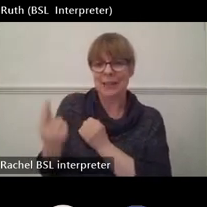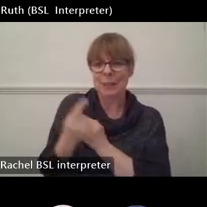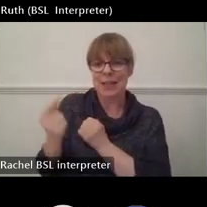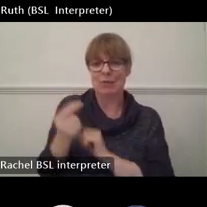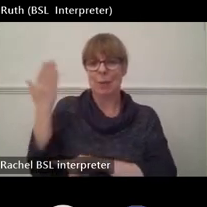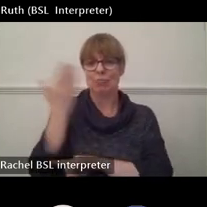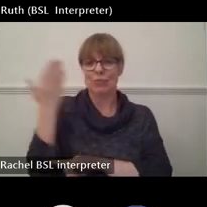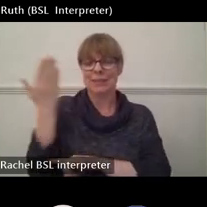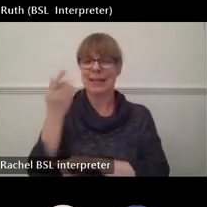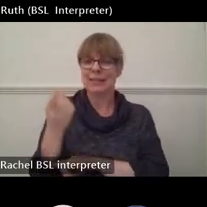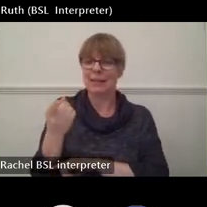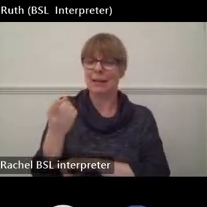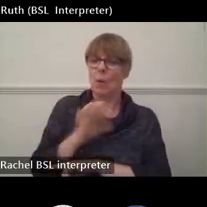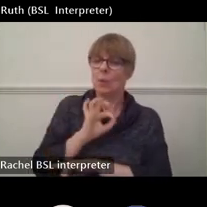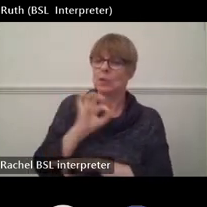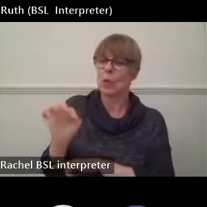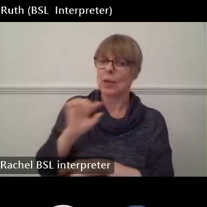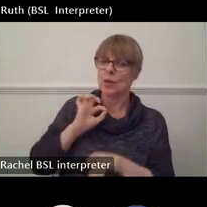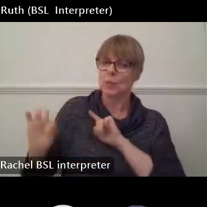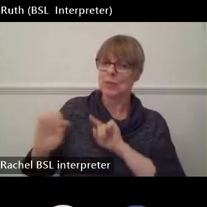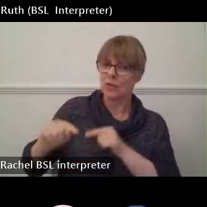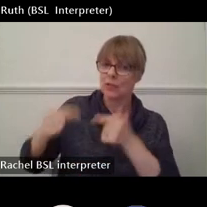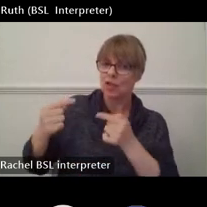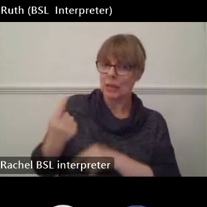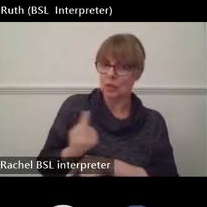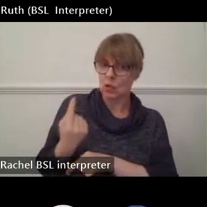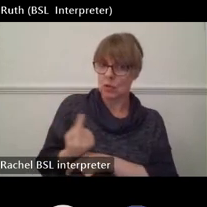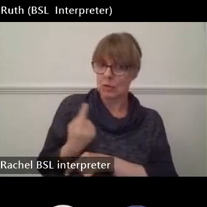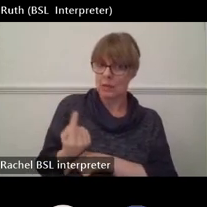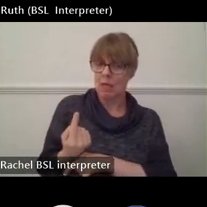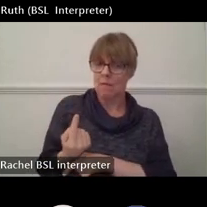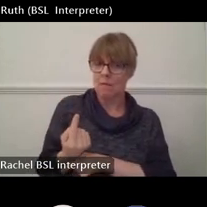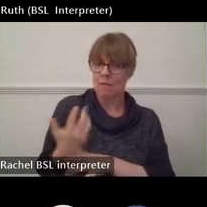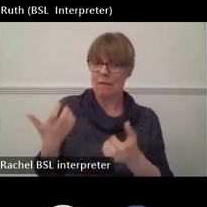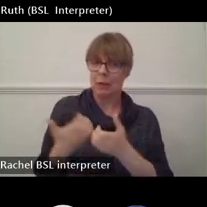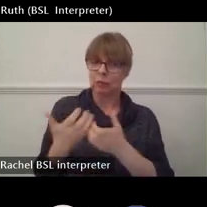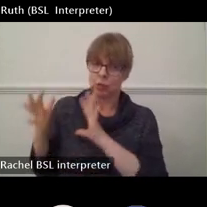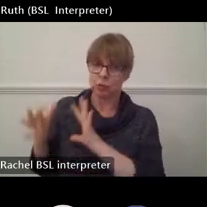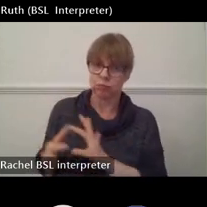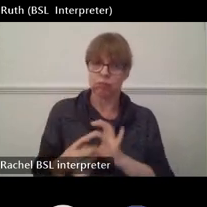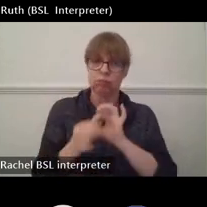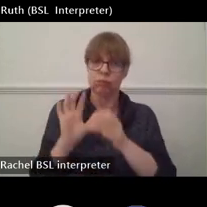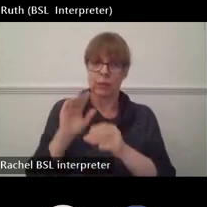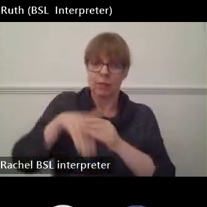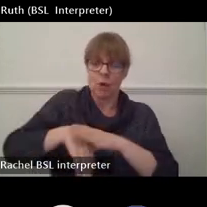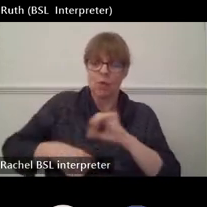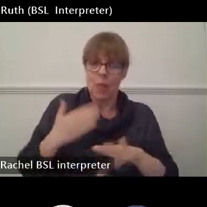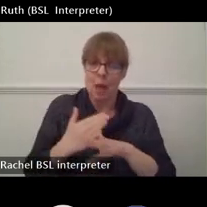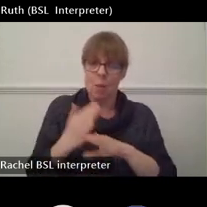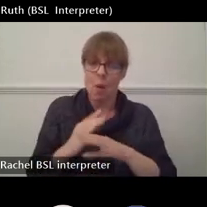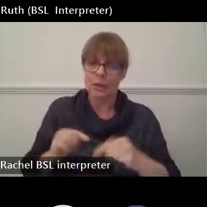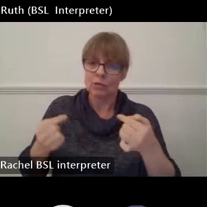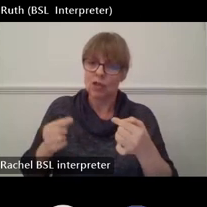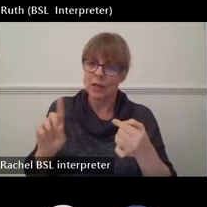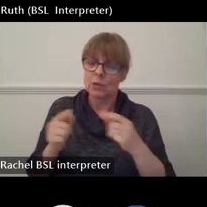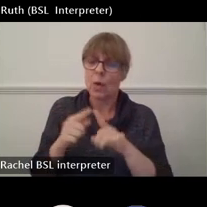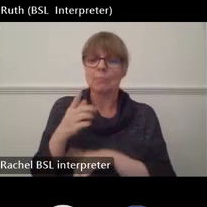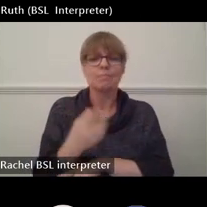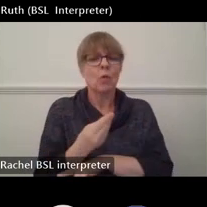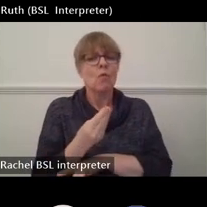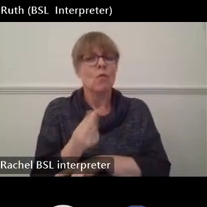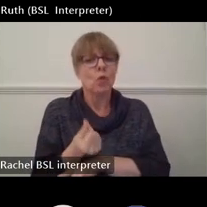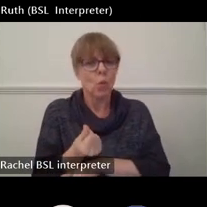there been any challenges specifically for you in terms of engaging with that work? Yeah, there's been a few